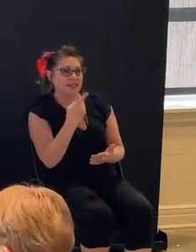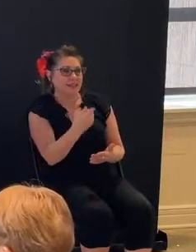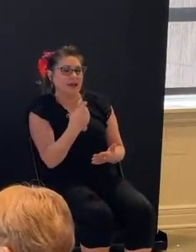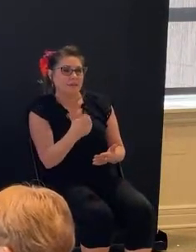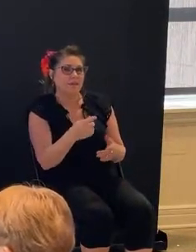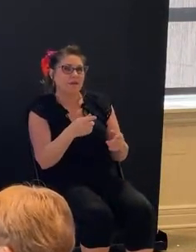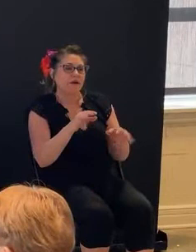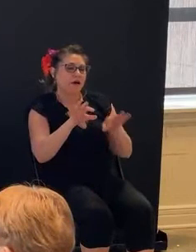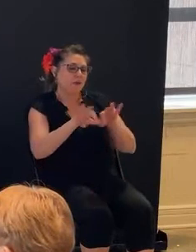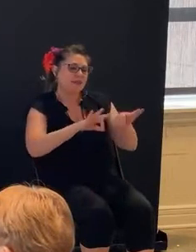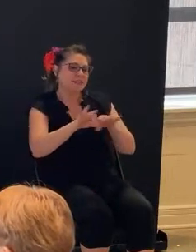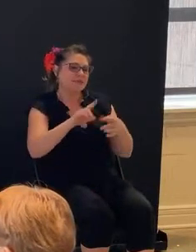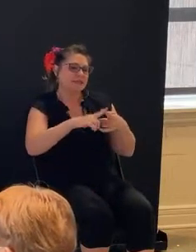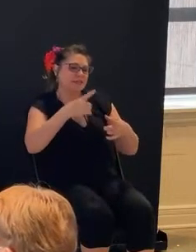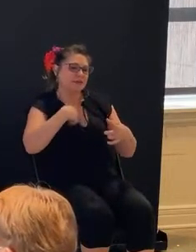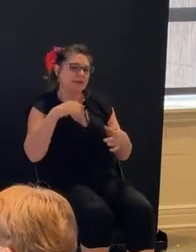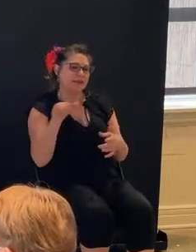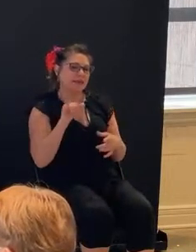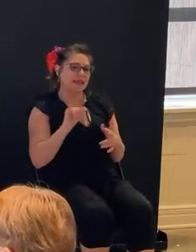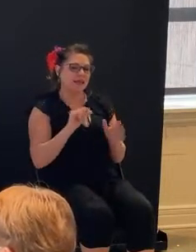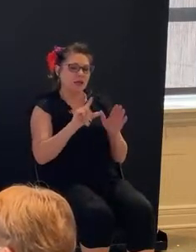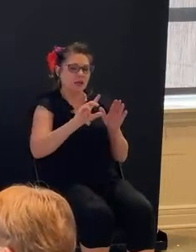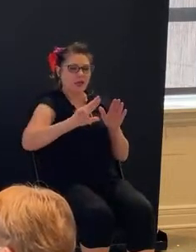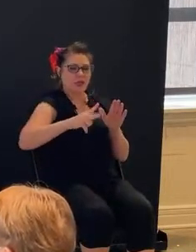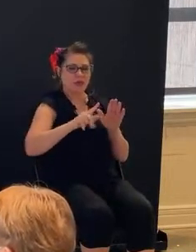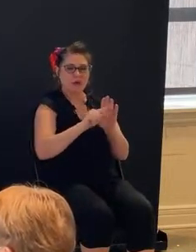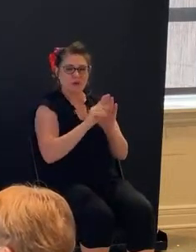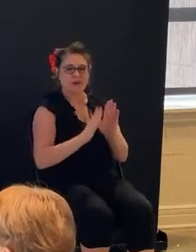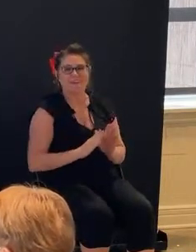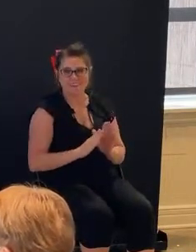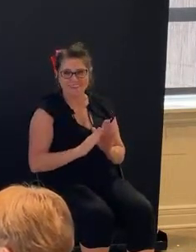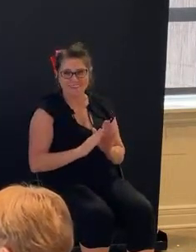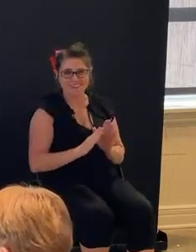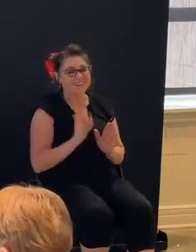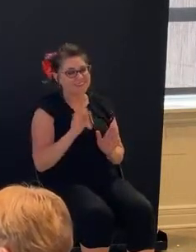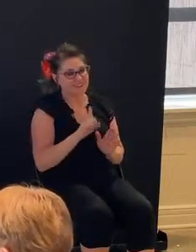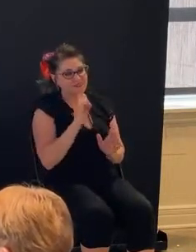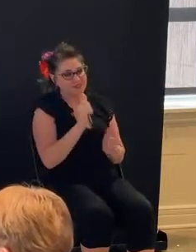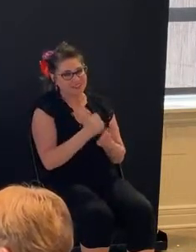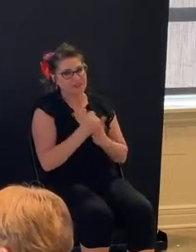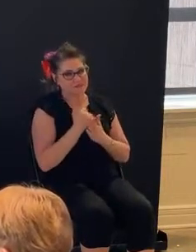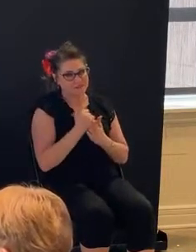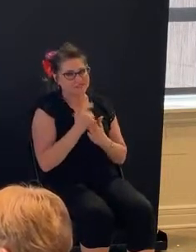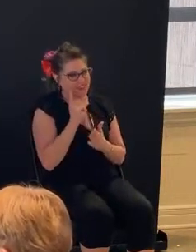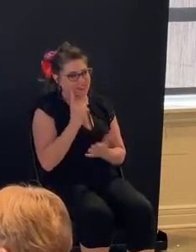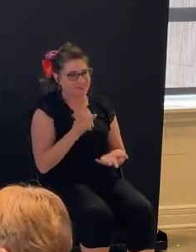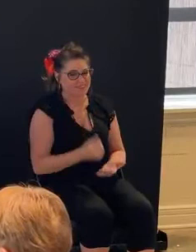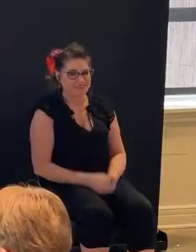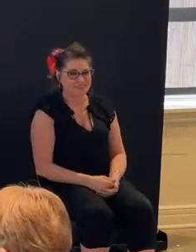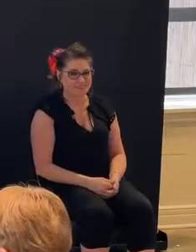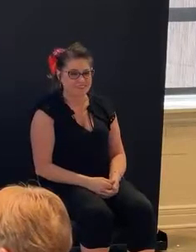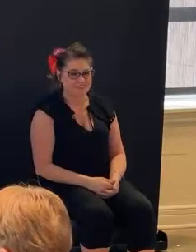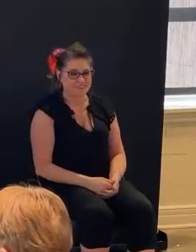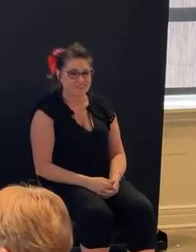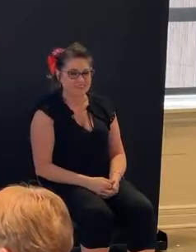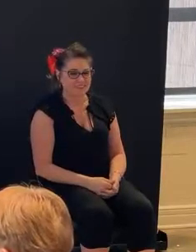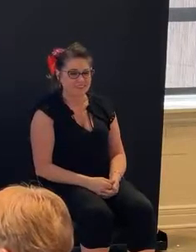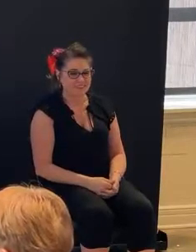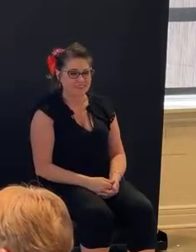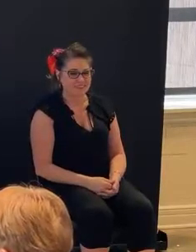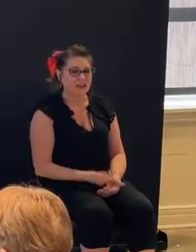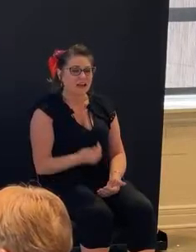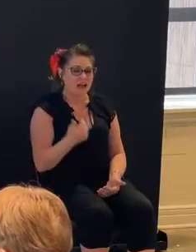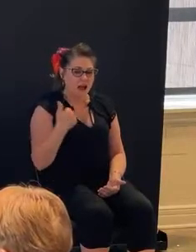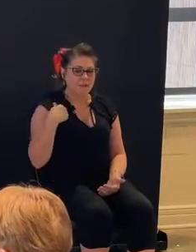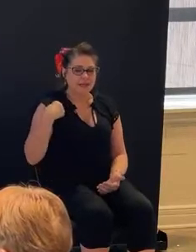would explain it to a third grader. Mm-hmm. And that really helps, I think. Well, I've been covering science